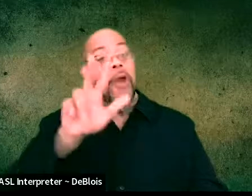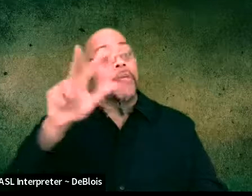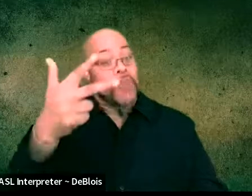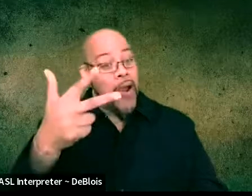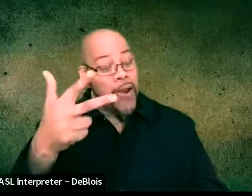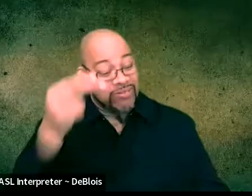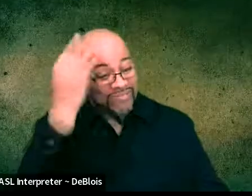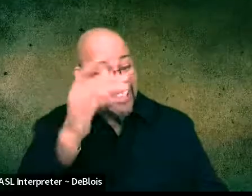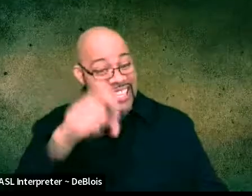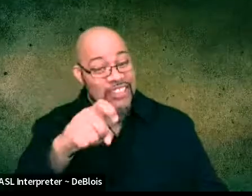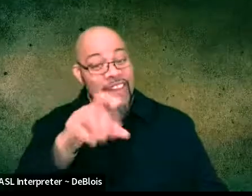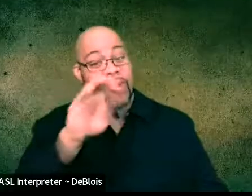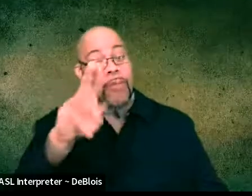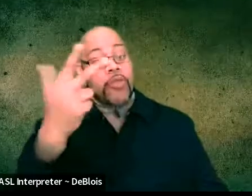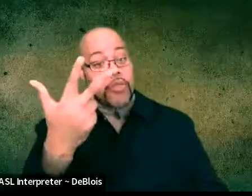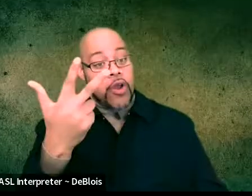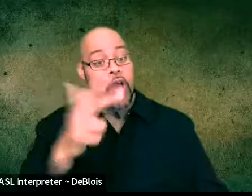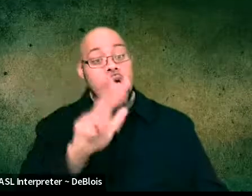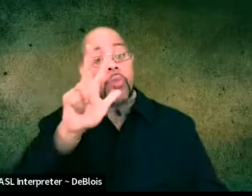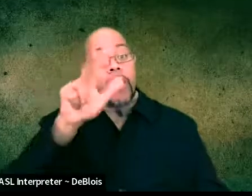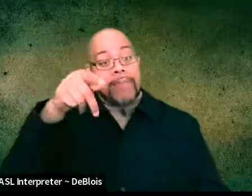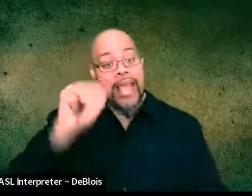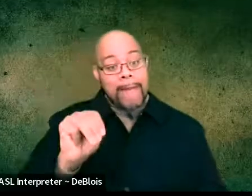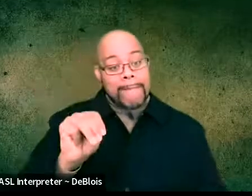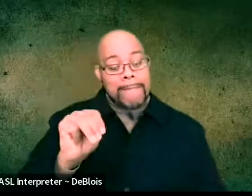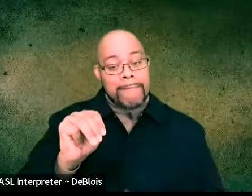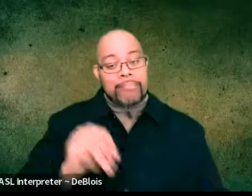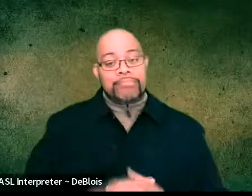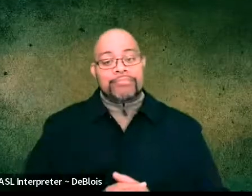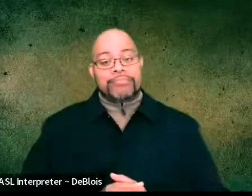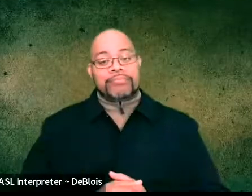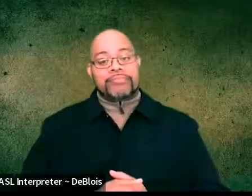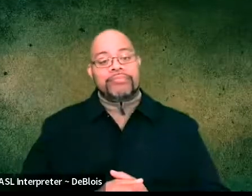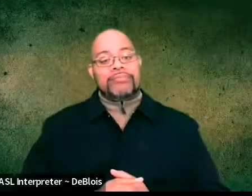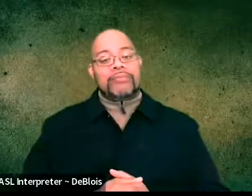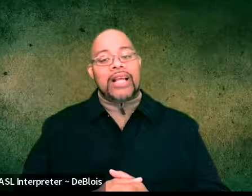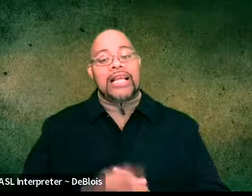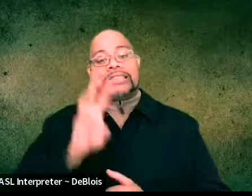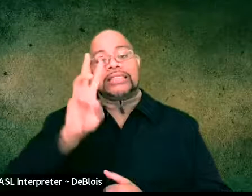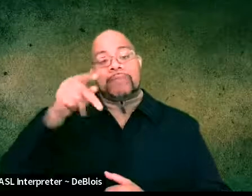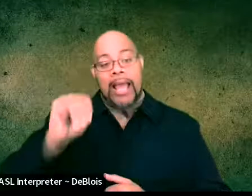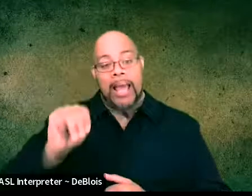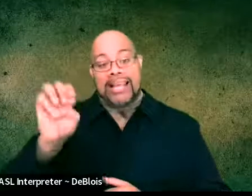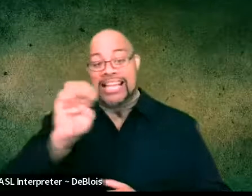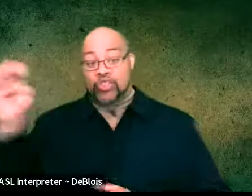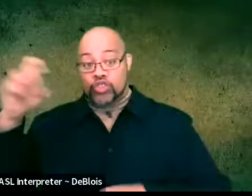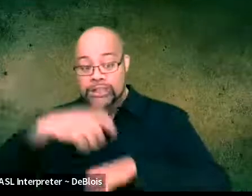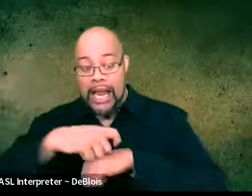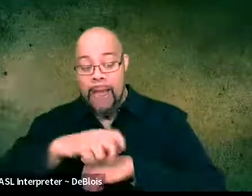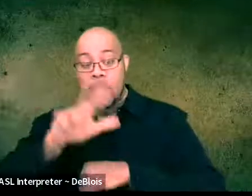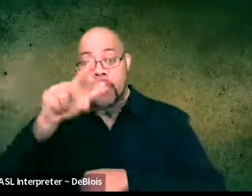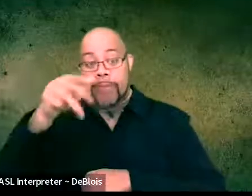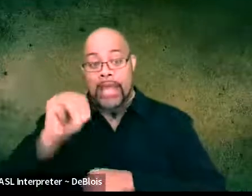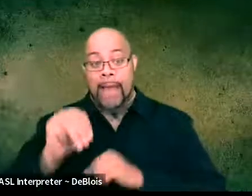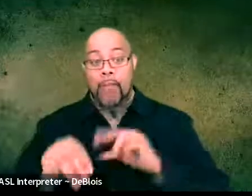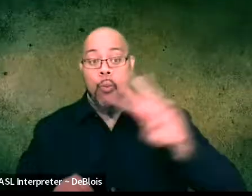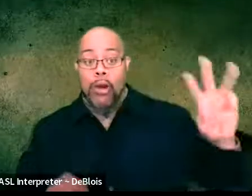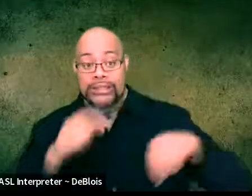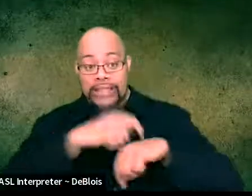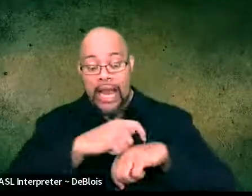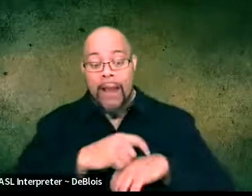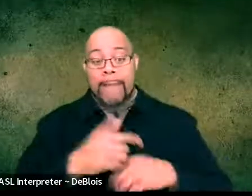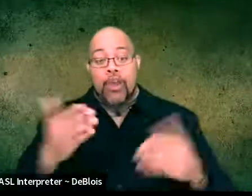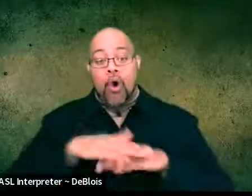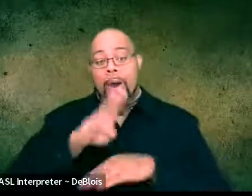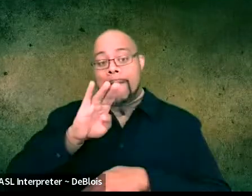y'all. It's actually going to be February 3rd, 3 p.m. Pacific time, 6 p.m. Eastern. It's going to be right here on